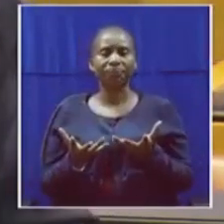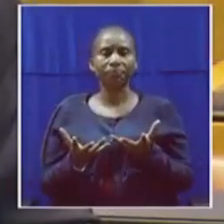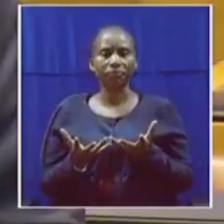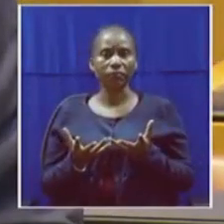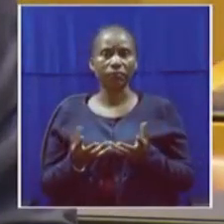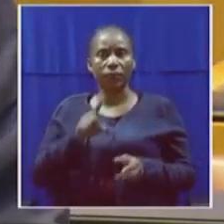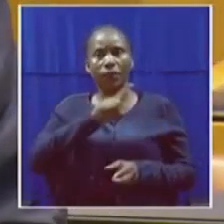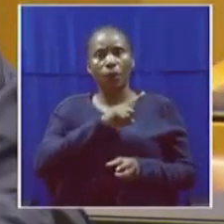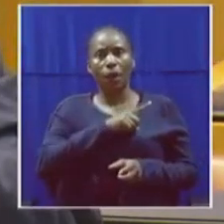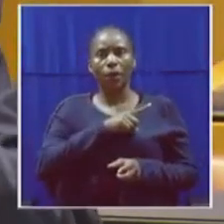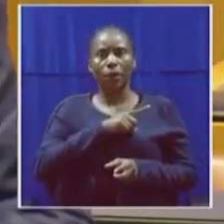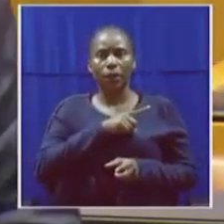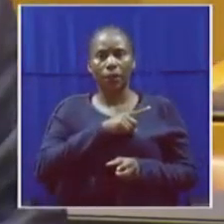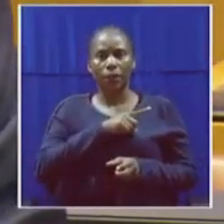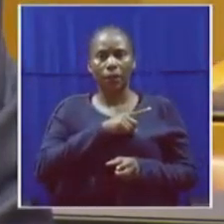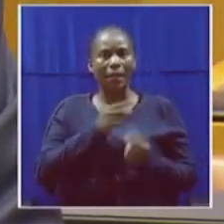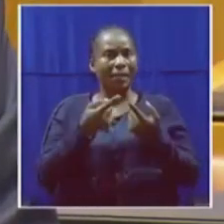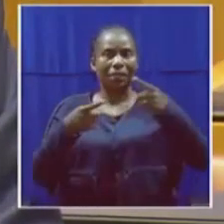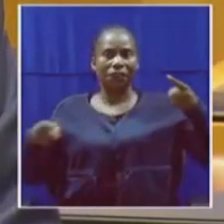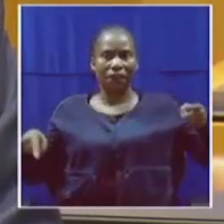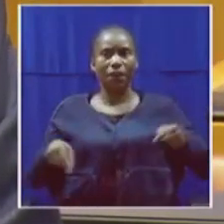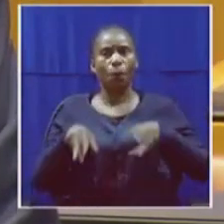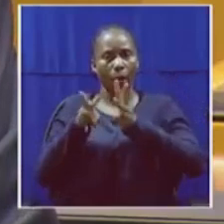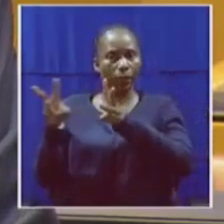Because you can contribute in various ways.